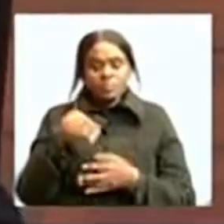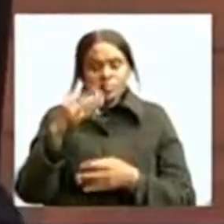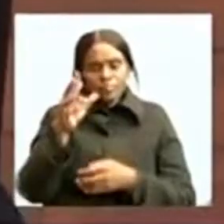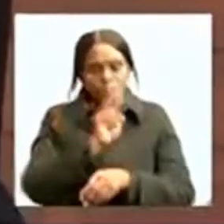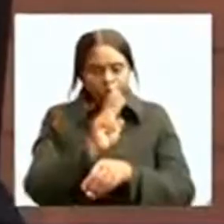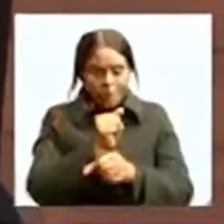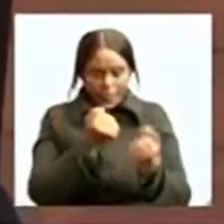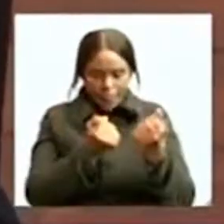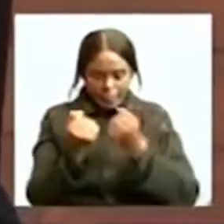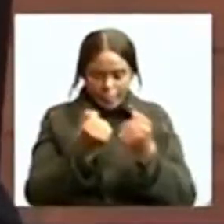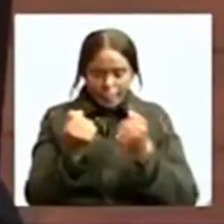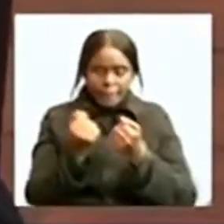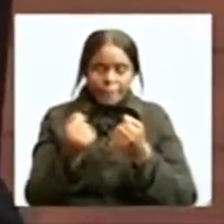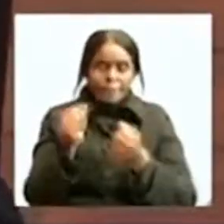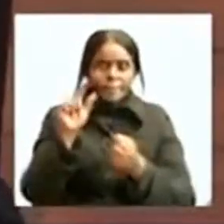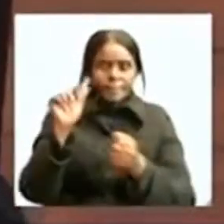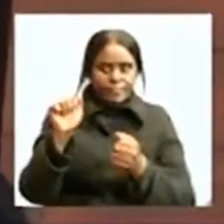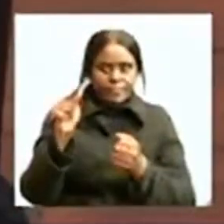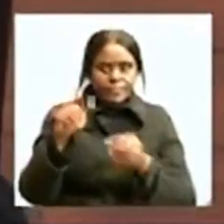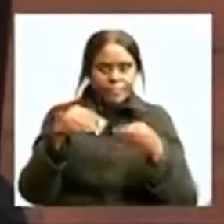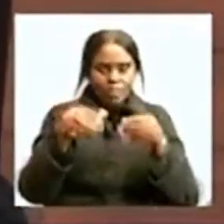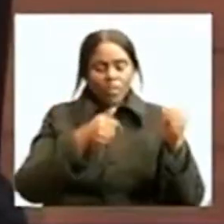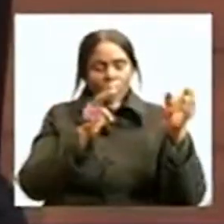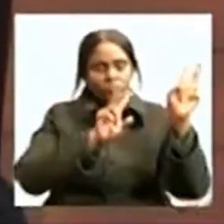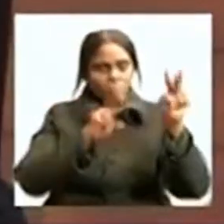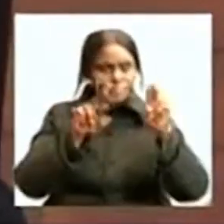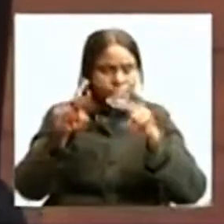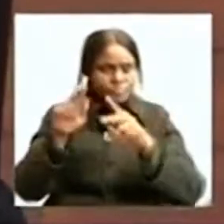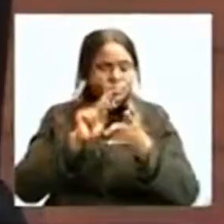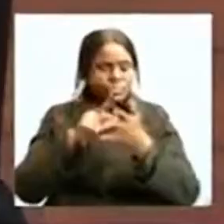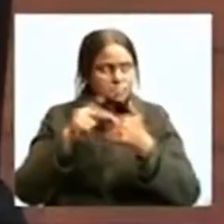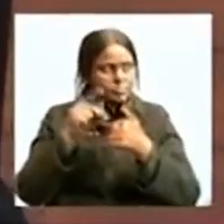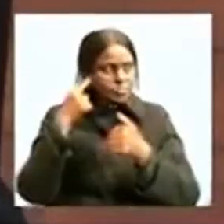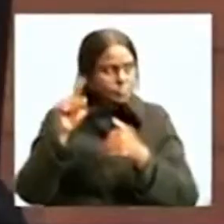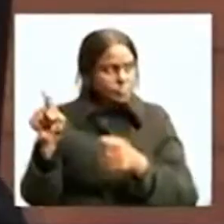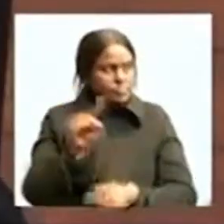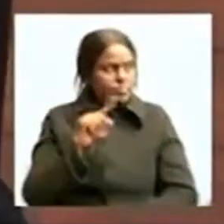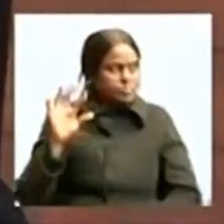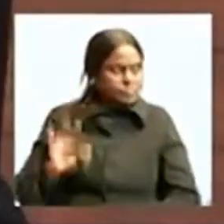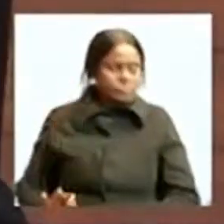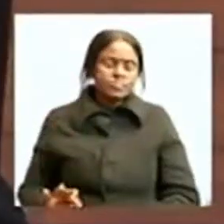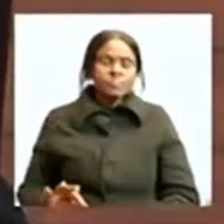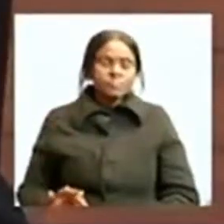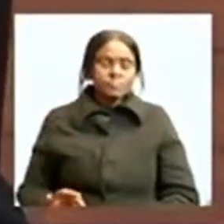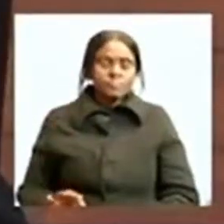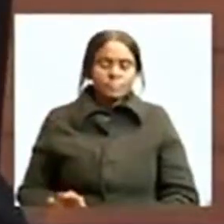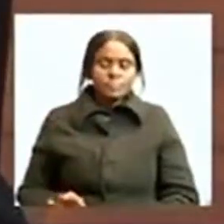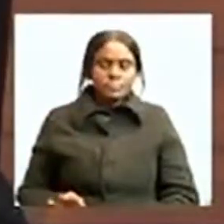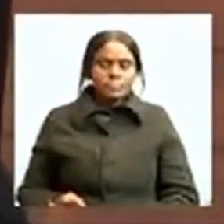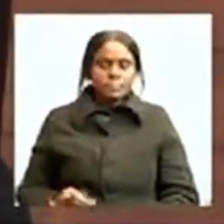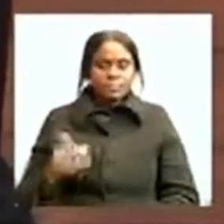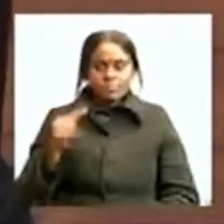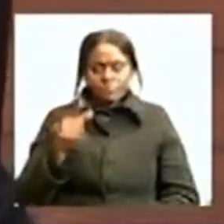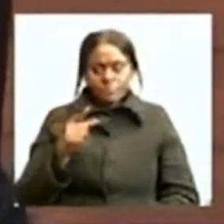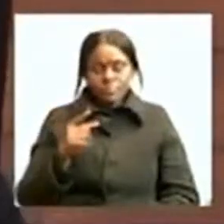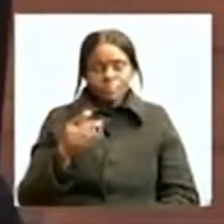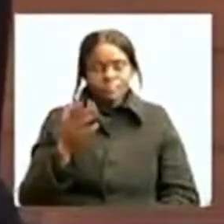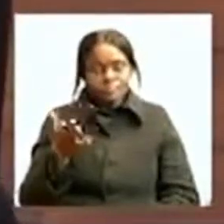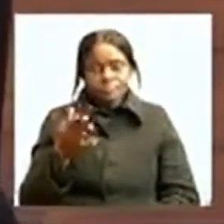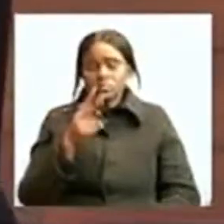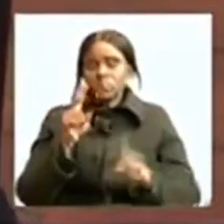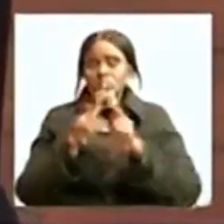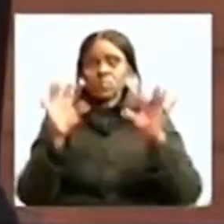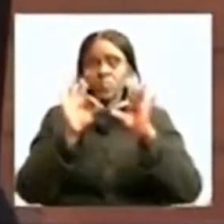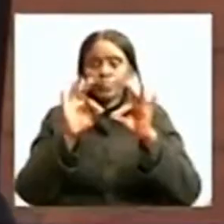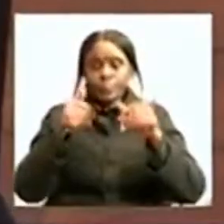local authorities are giving vehicles to monitor the activities of the beneficiaries. Therefore, it's